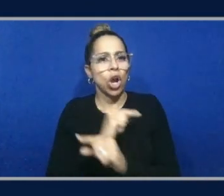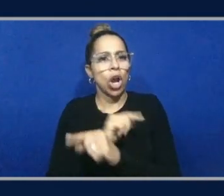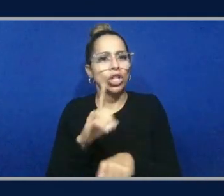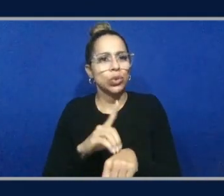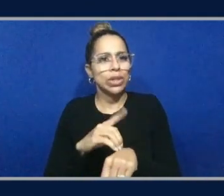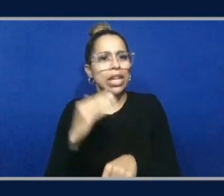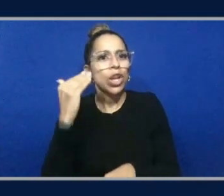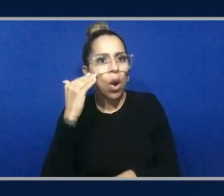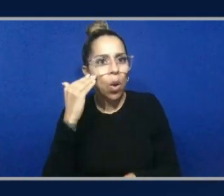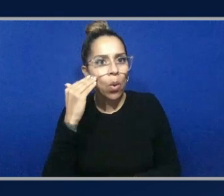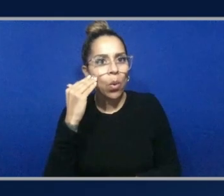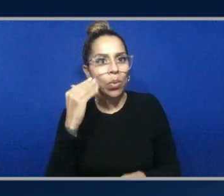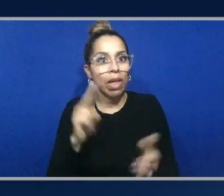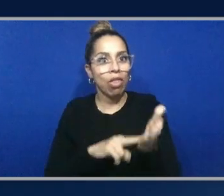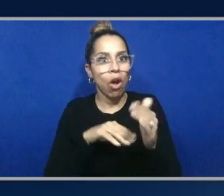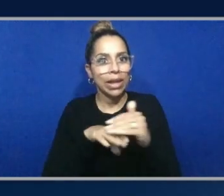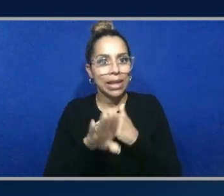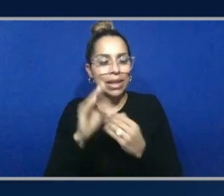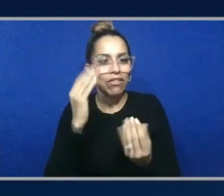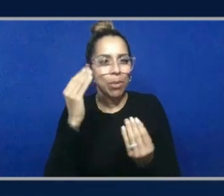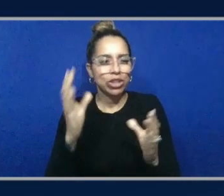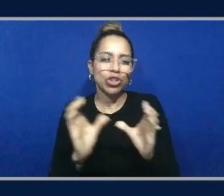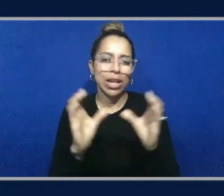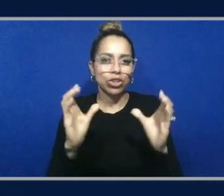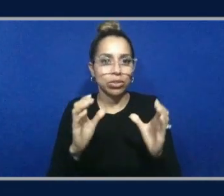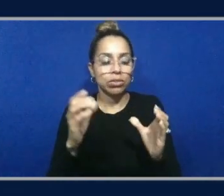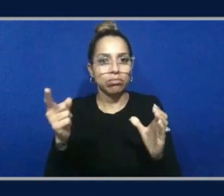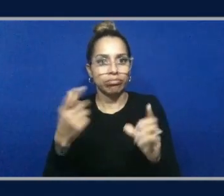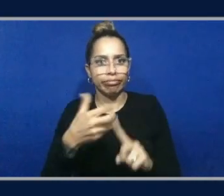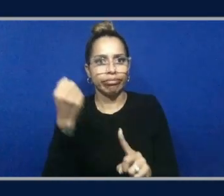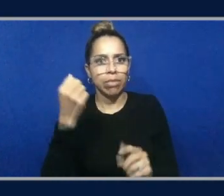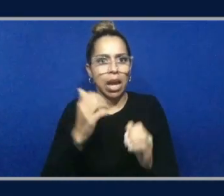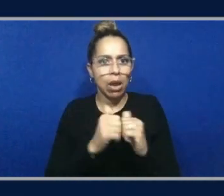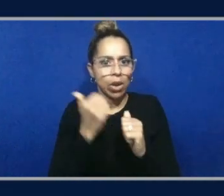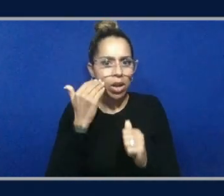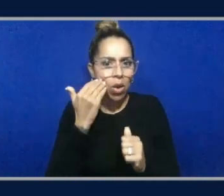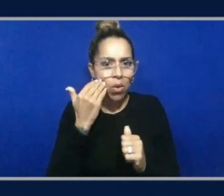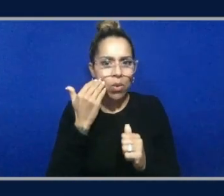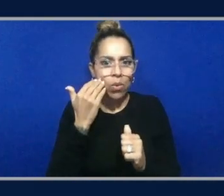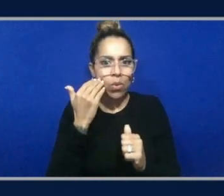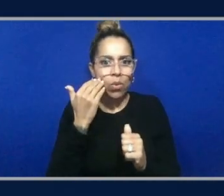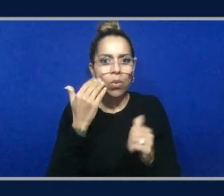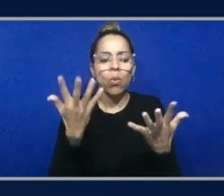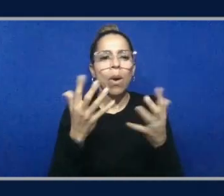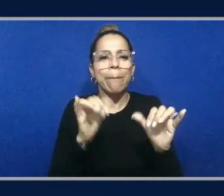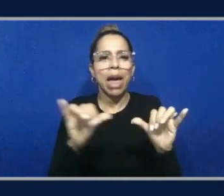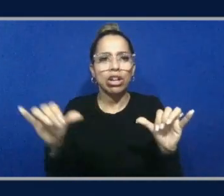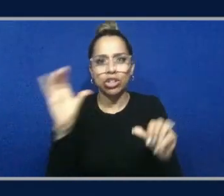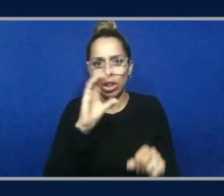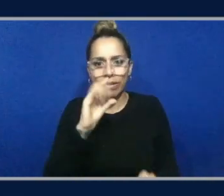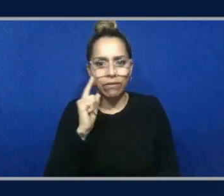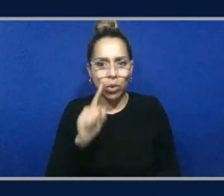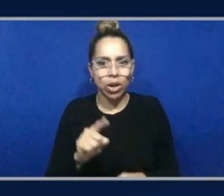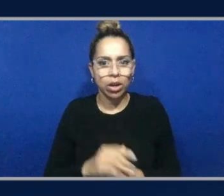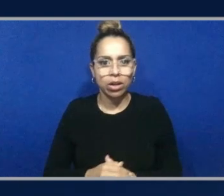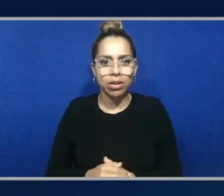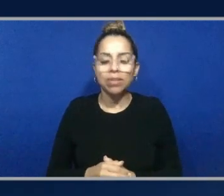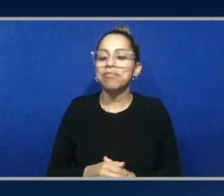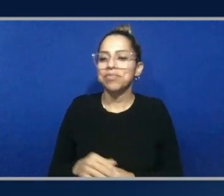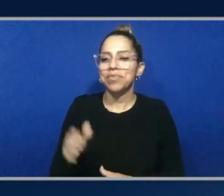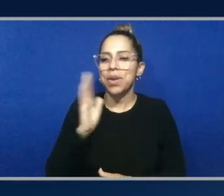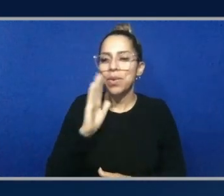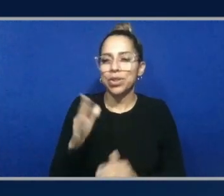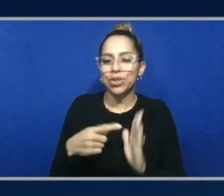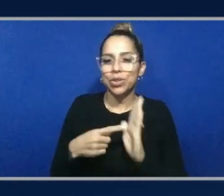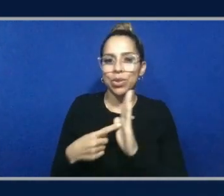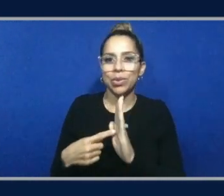it's looking for? Is that something you can help us with? So let's hold on to it in a minute, and then I'll show it in a finding. We're going to